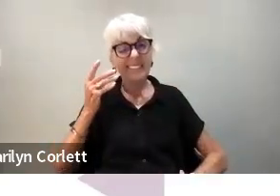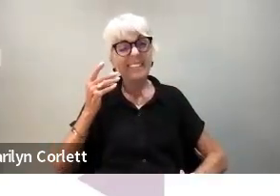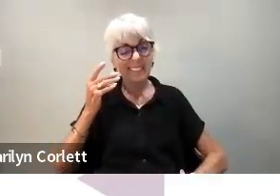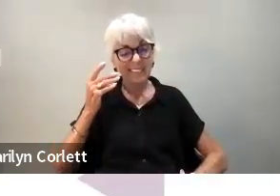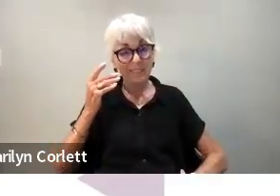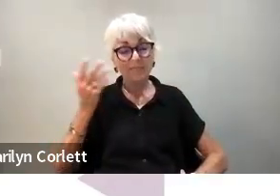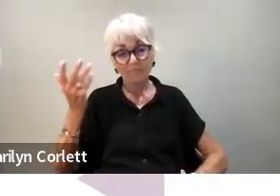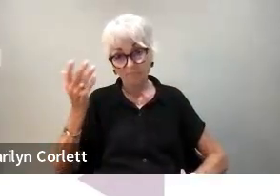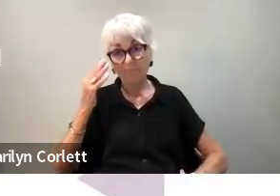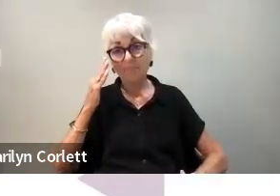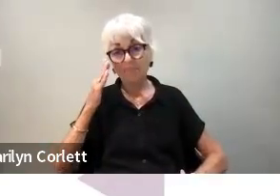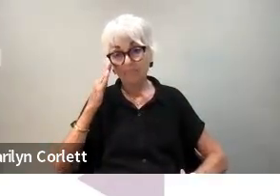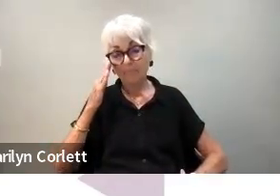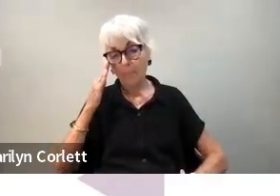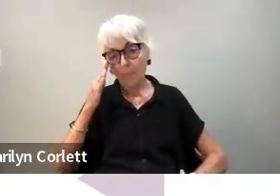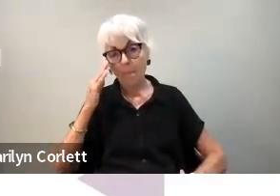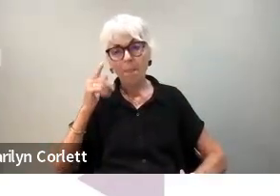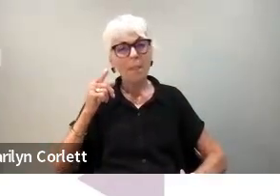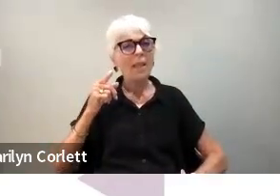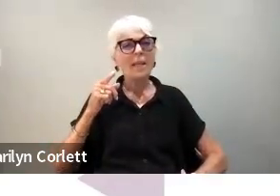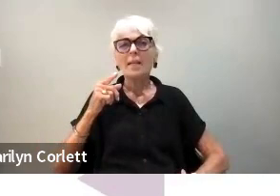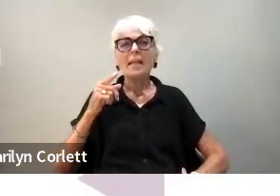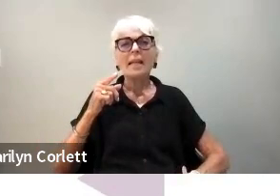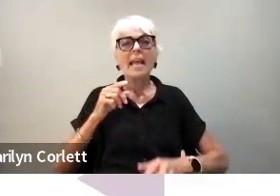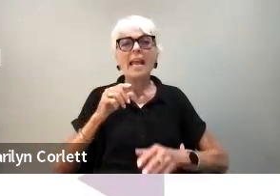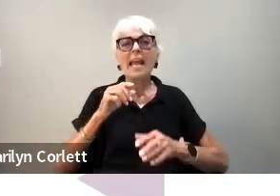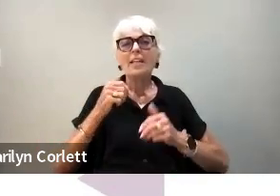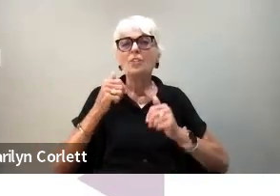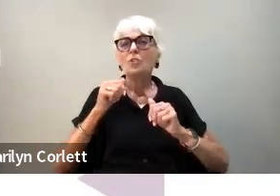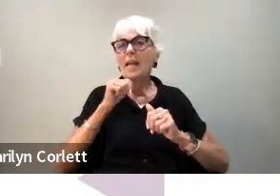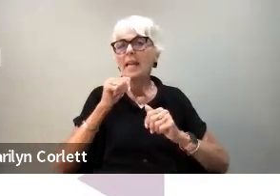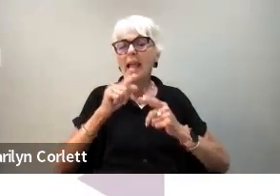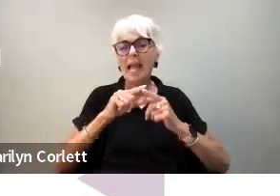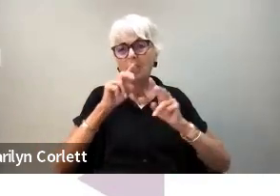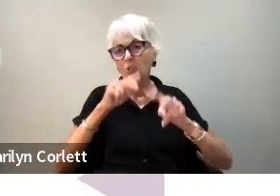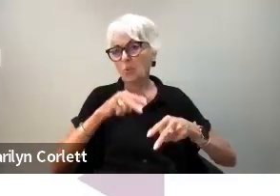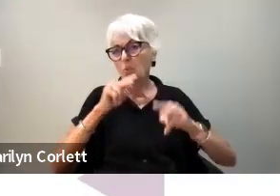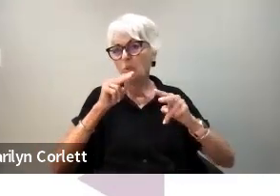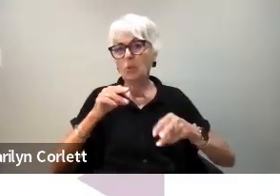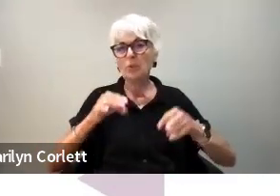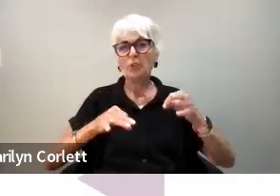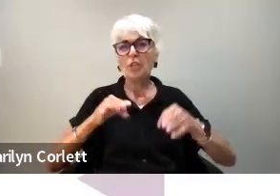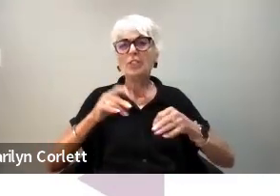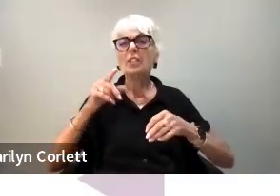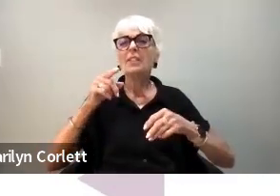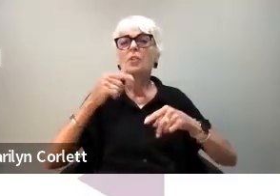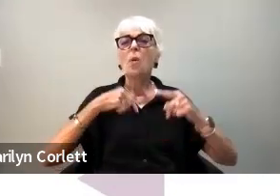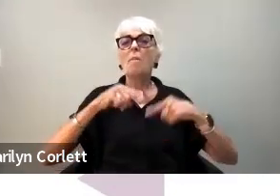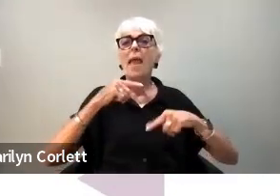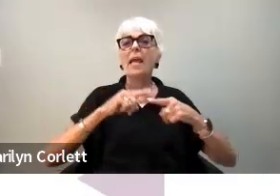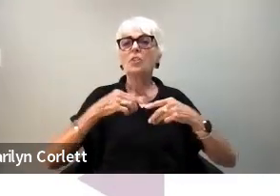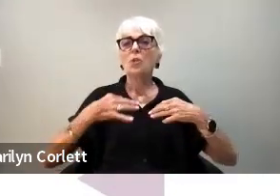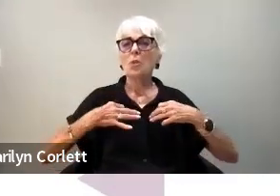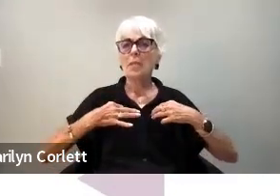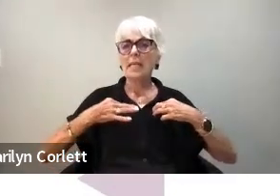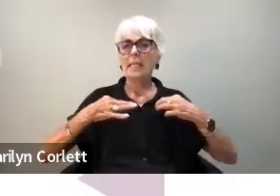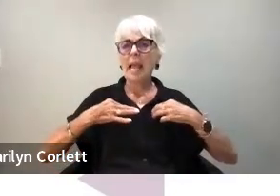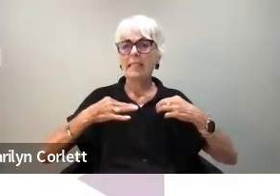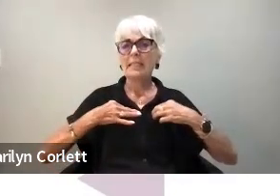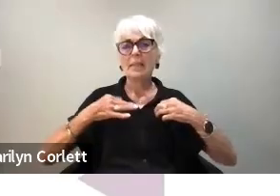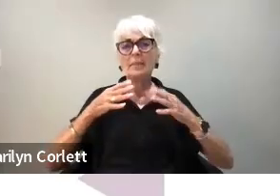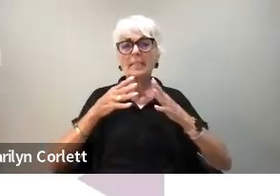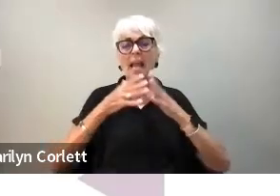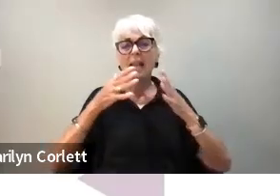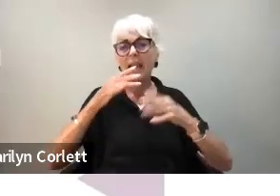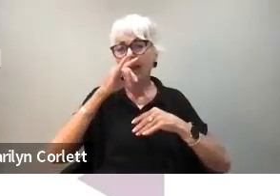some kids. And then try not to judge. Um, Going back to like the costumes, a lot